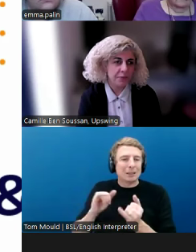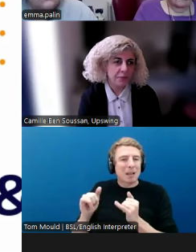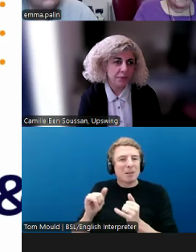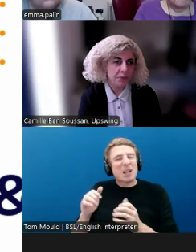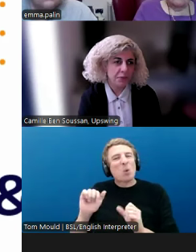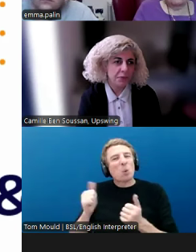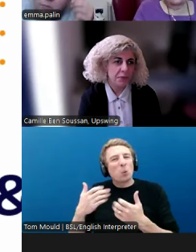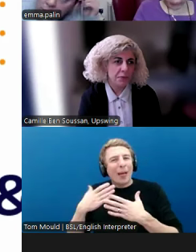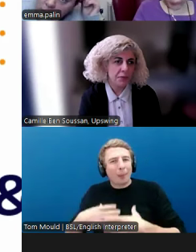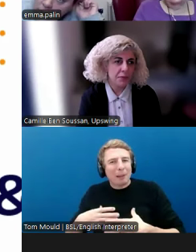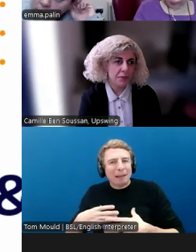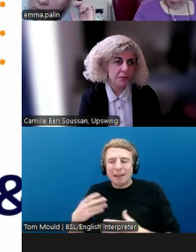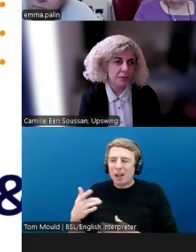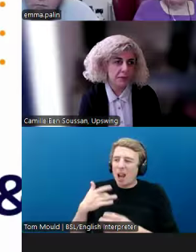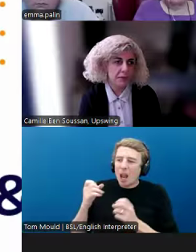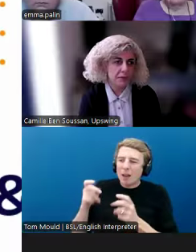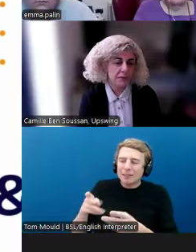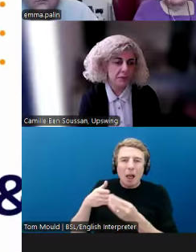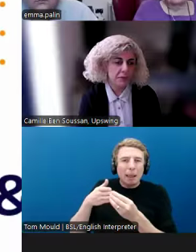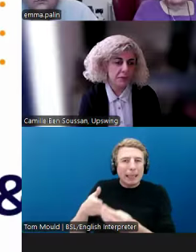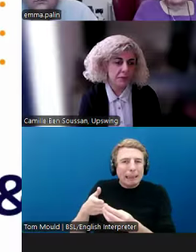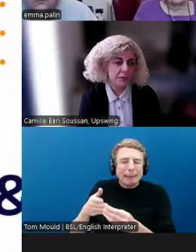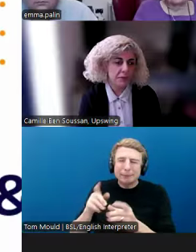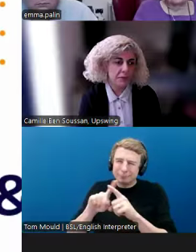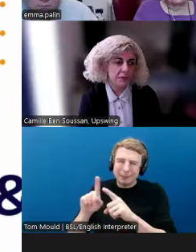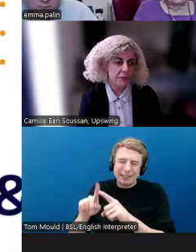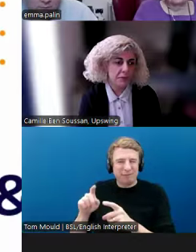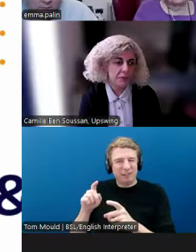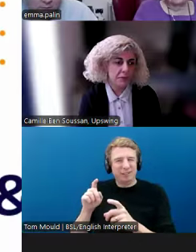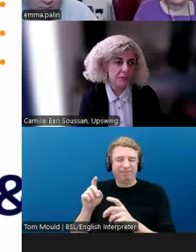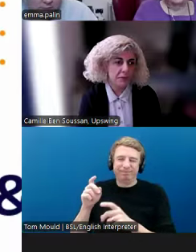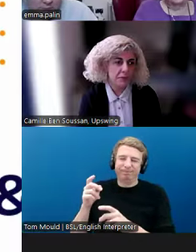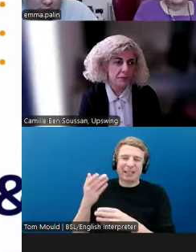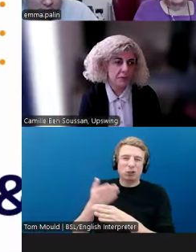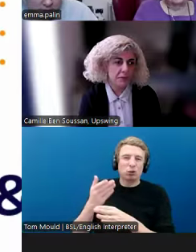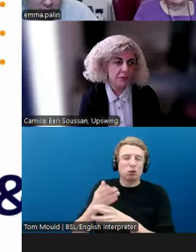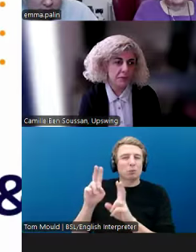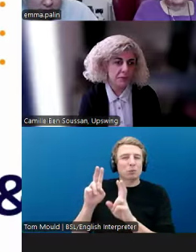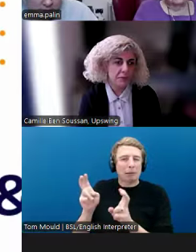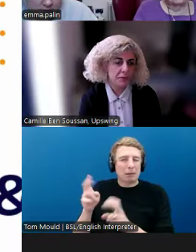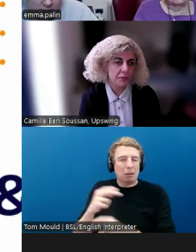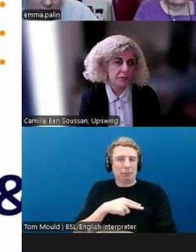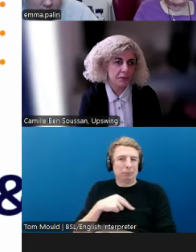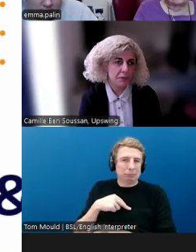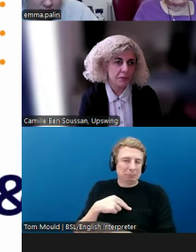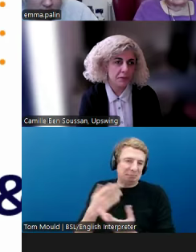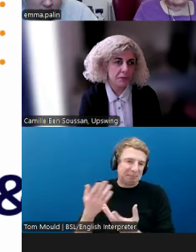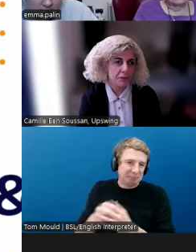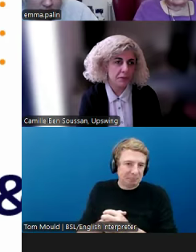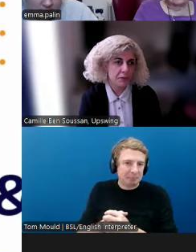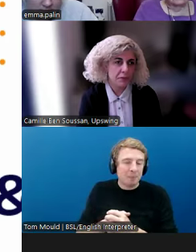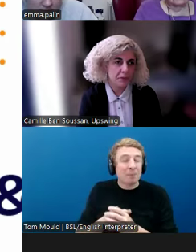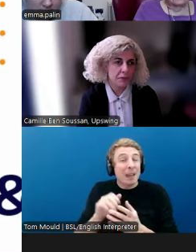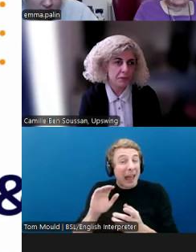also activity provision. And our whole purpose is to make sure that older people that are living in care services